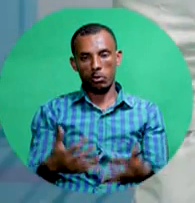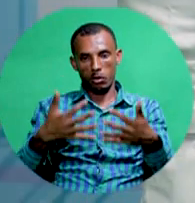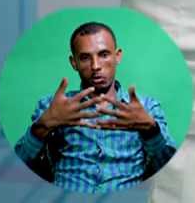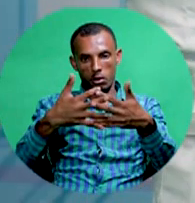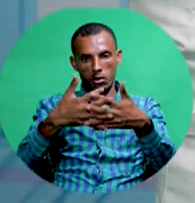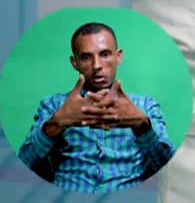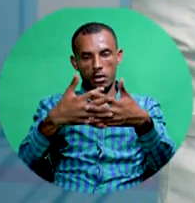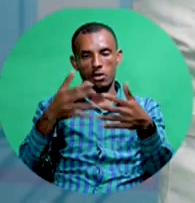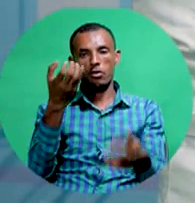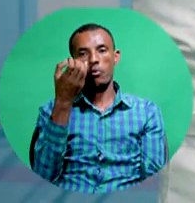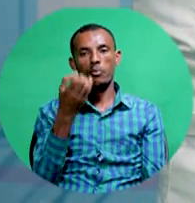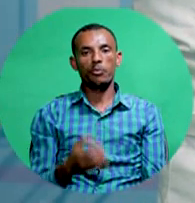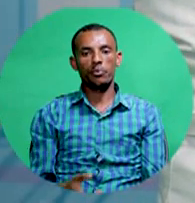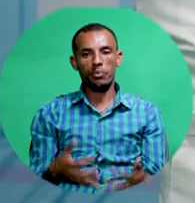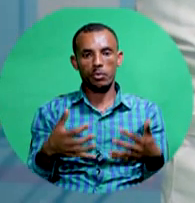integration of